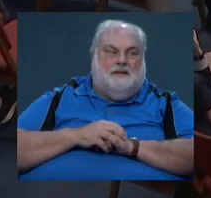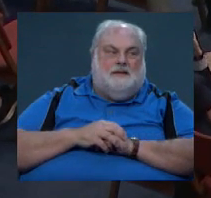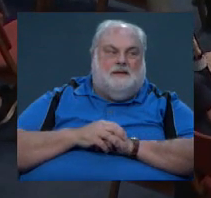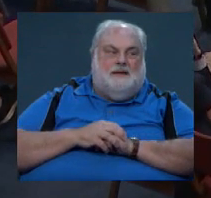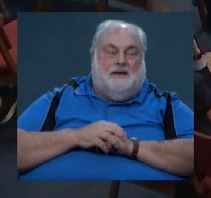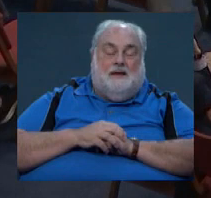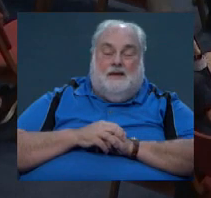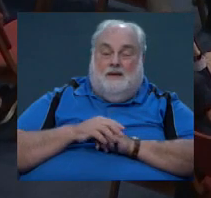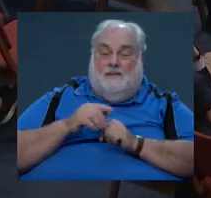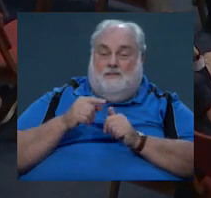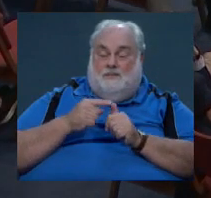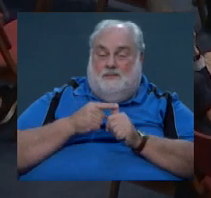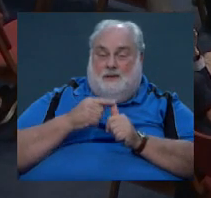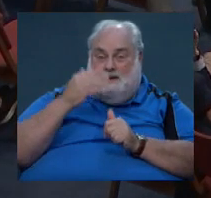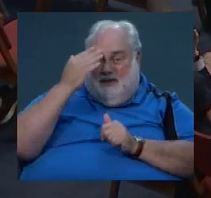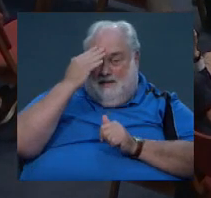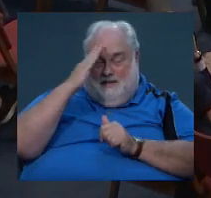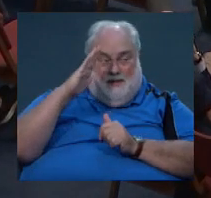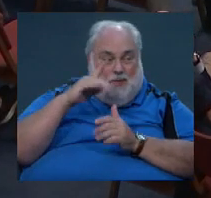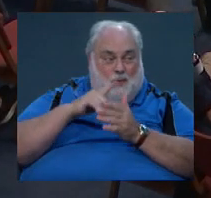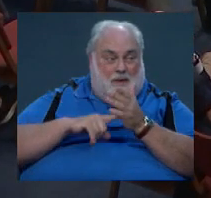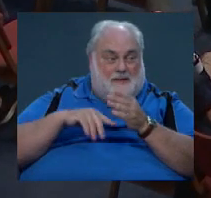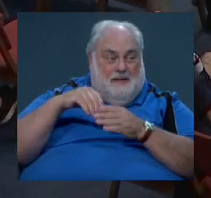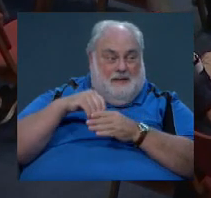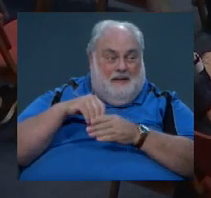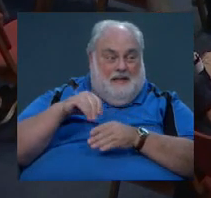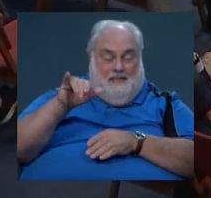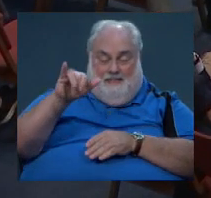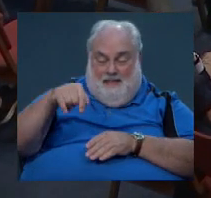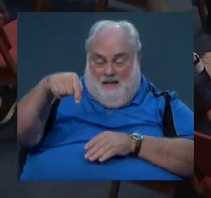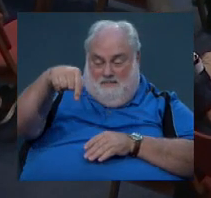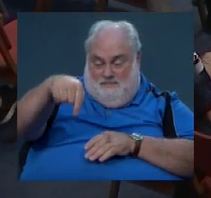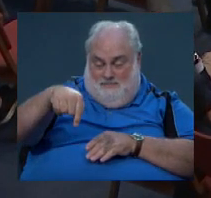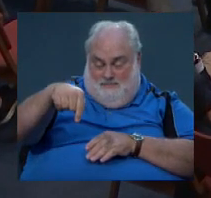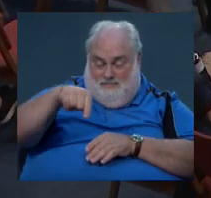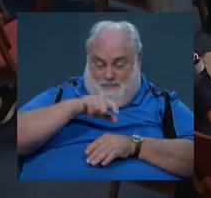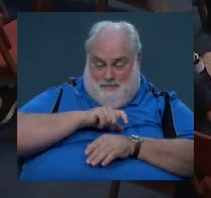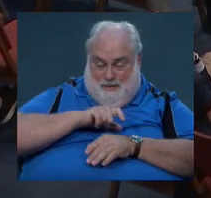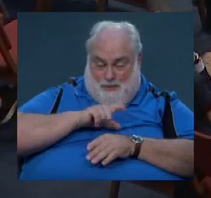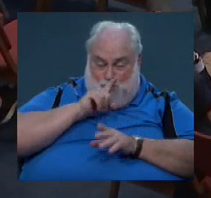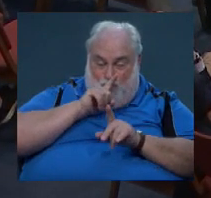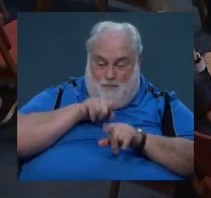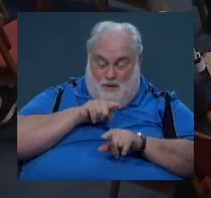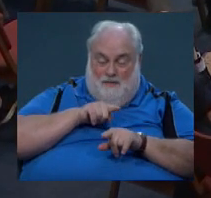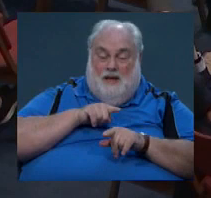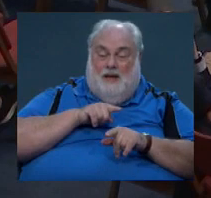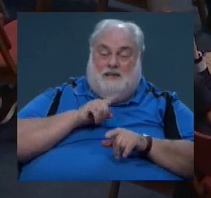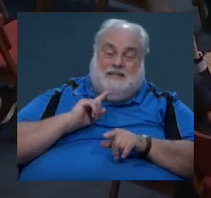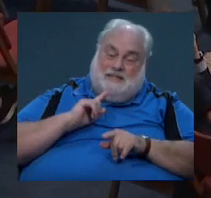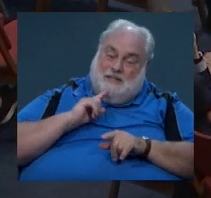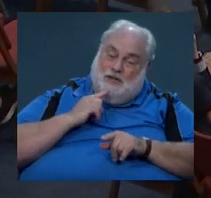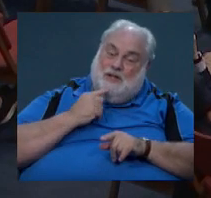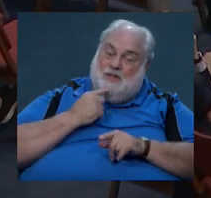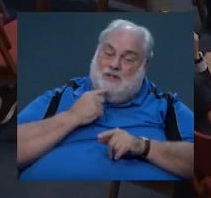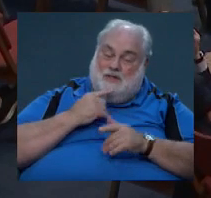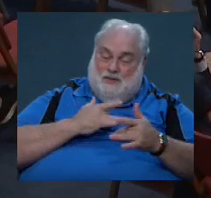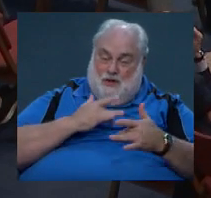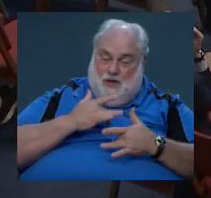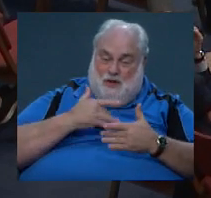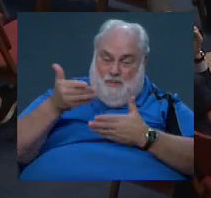First thing is, I don't know what's in that. And I feel like, if you really had a genuine concern, you'd have brought that to